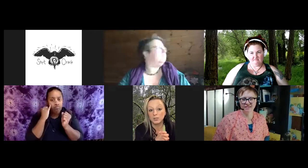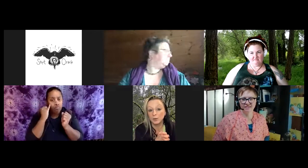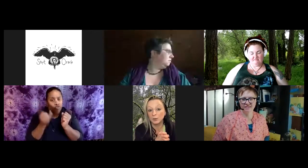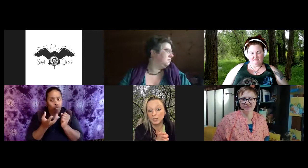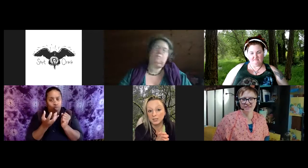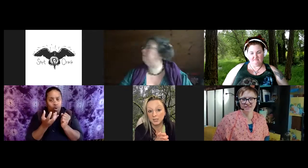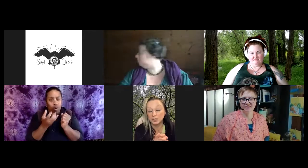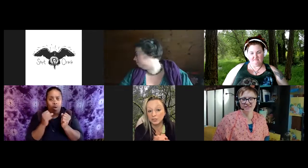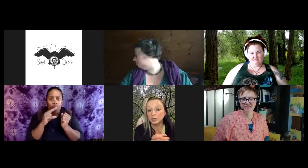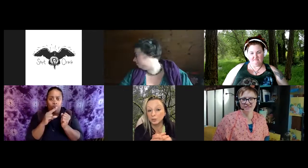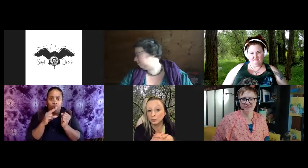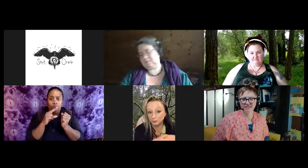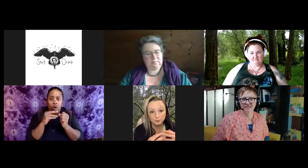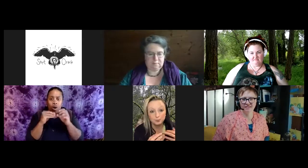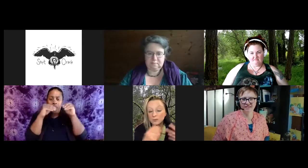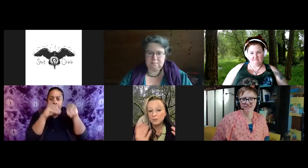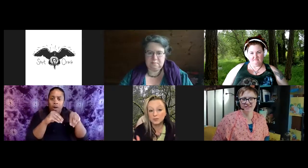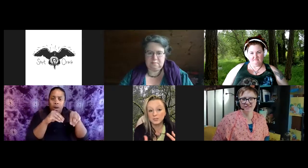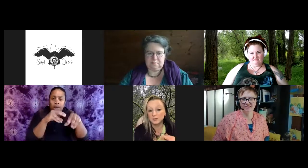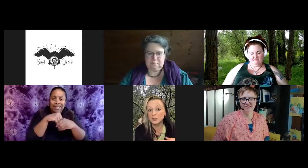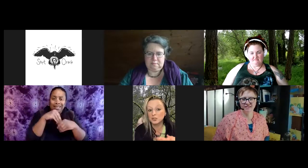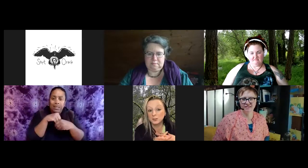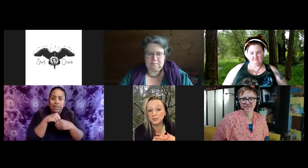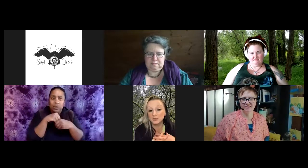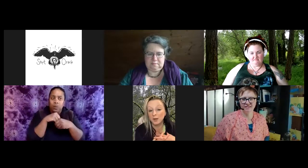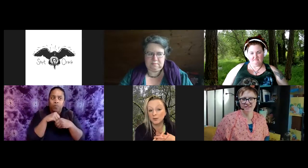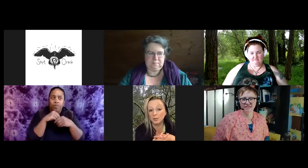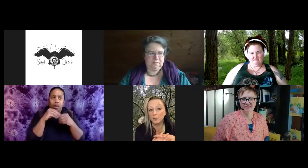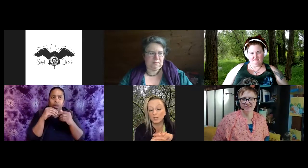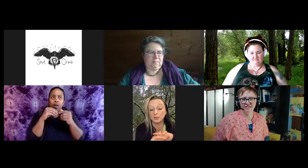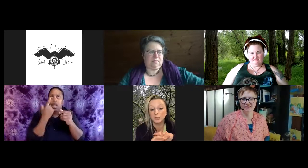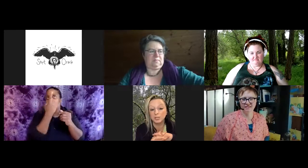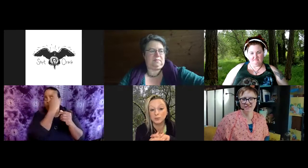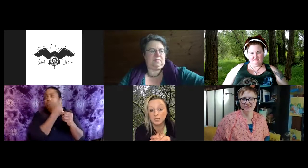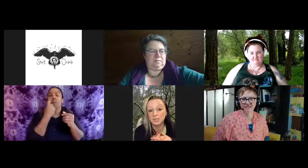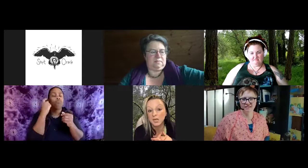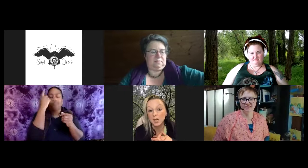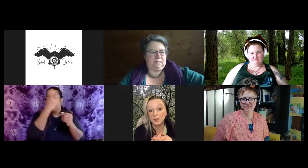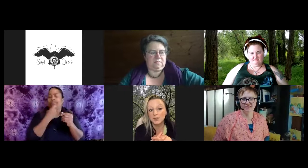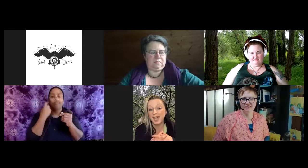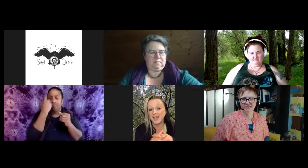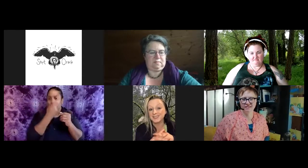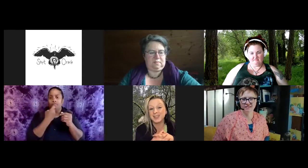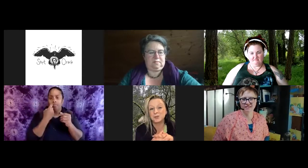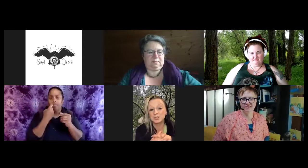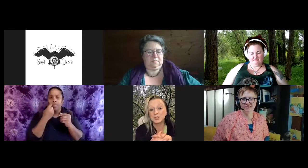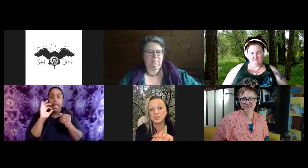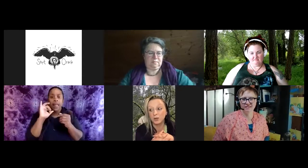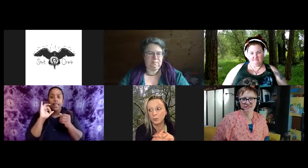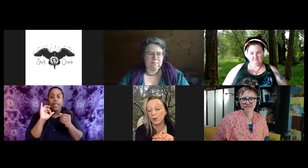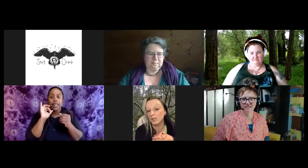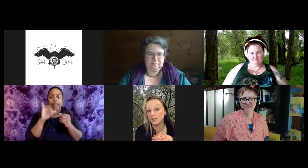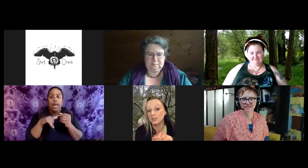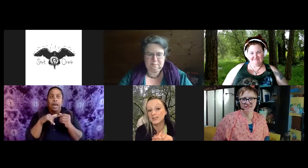or put it into just a facial mist, however you want to use it. But that stuff is